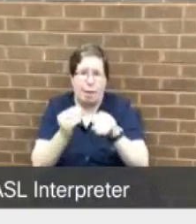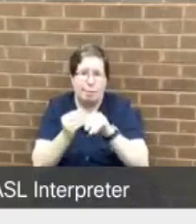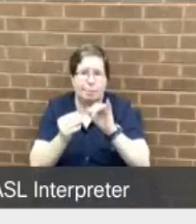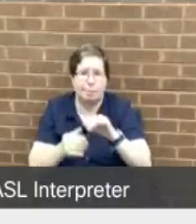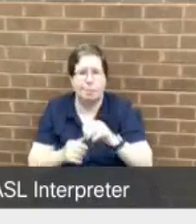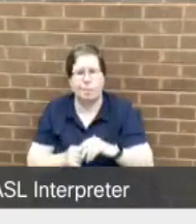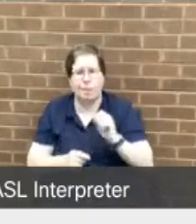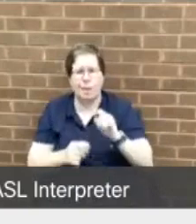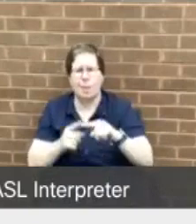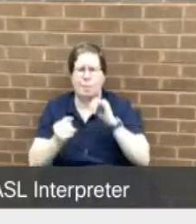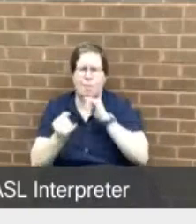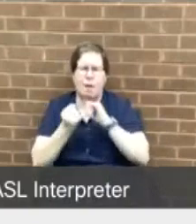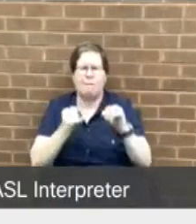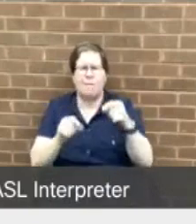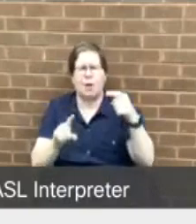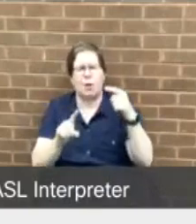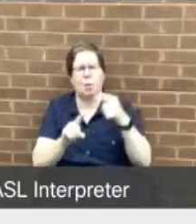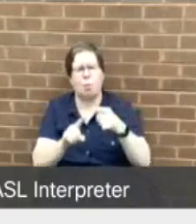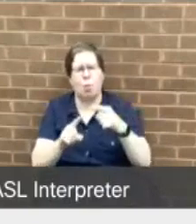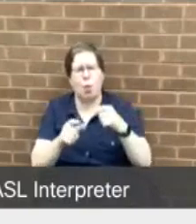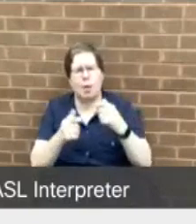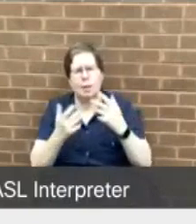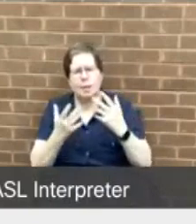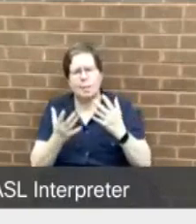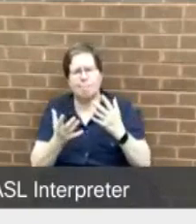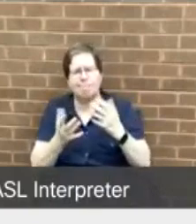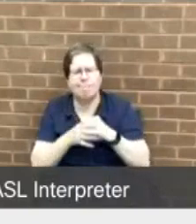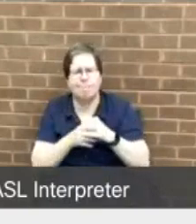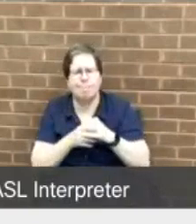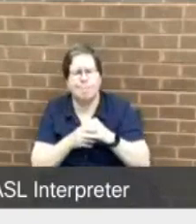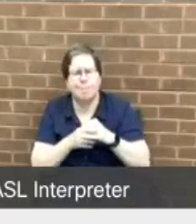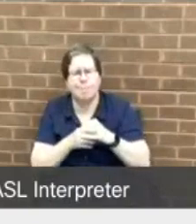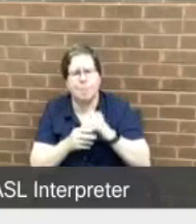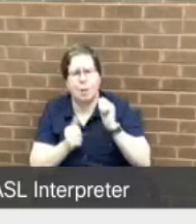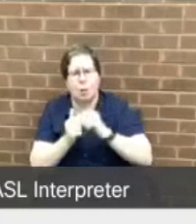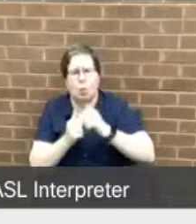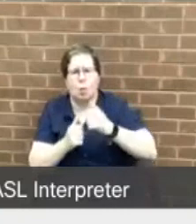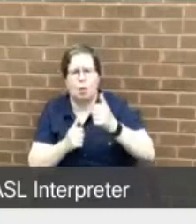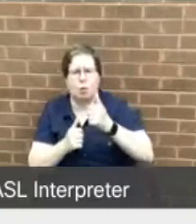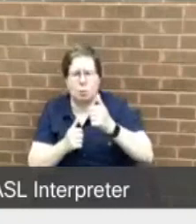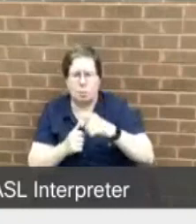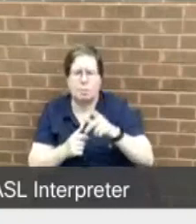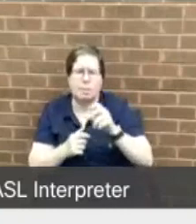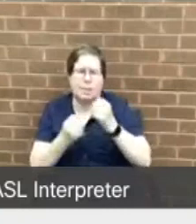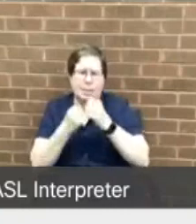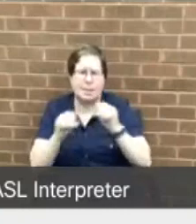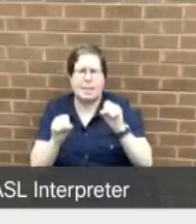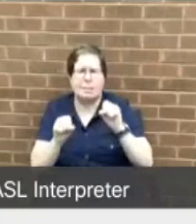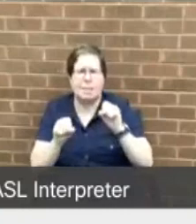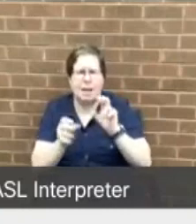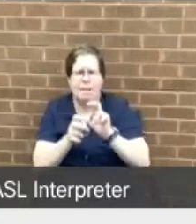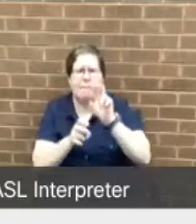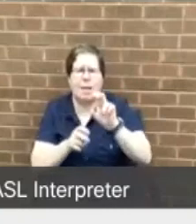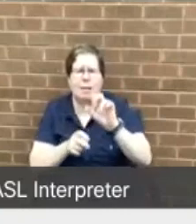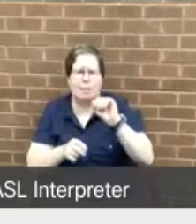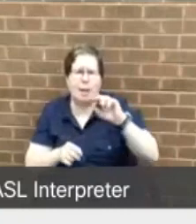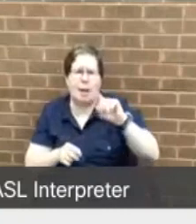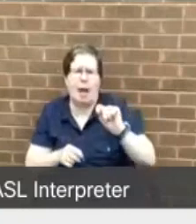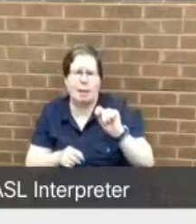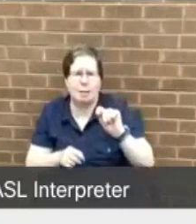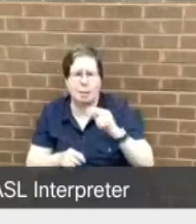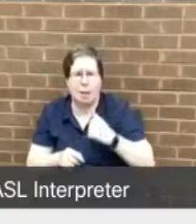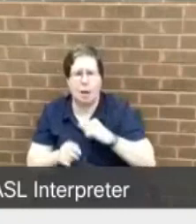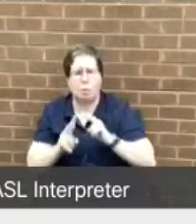And my final point is really just, you know, around the Transit Safety and Investment Act. I was